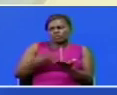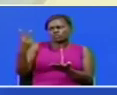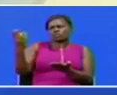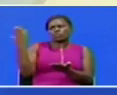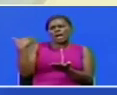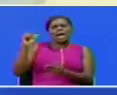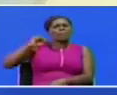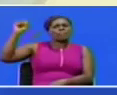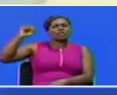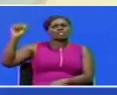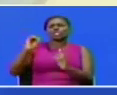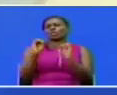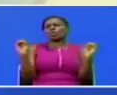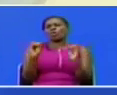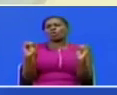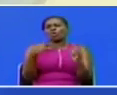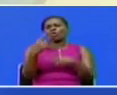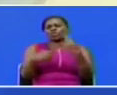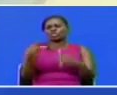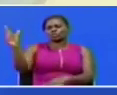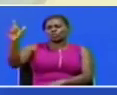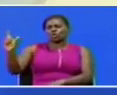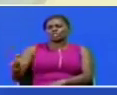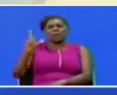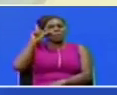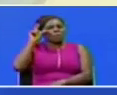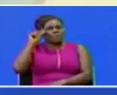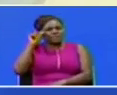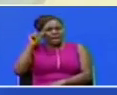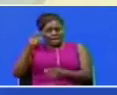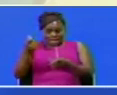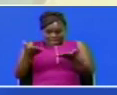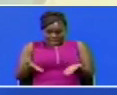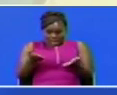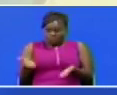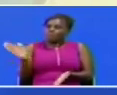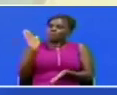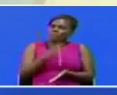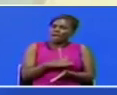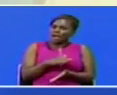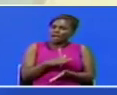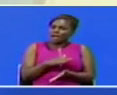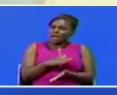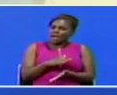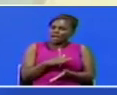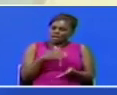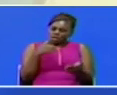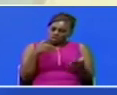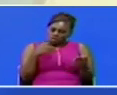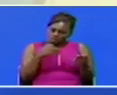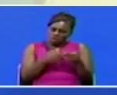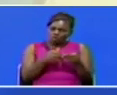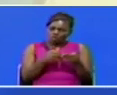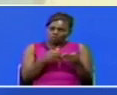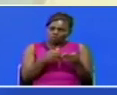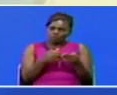little political discussions have been making the talk here in Mombasa. And now that he's back, especially now that we are headed